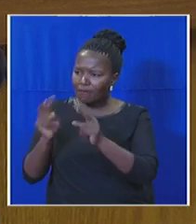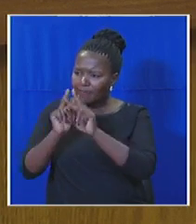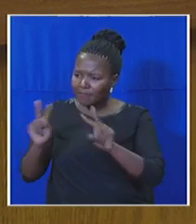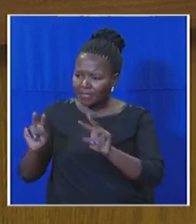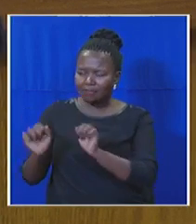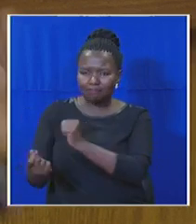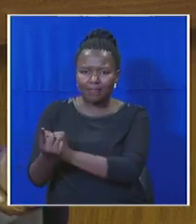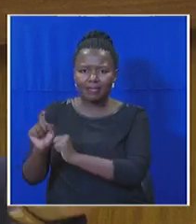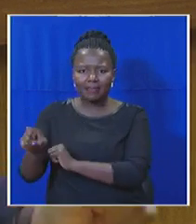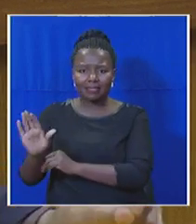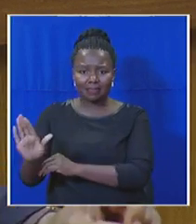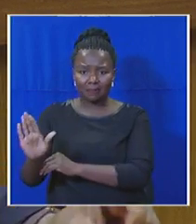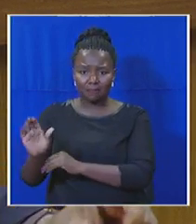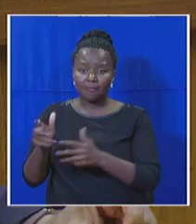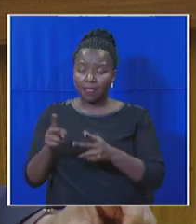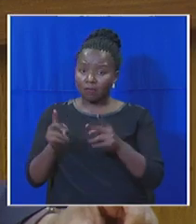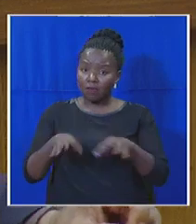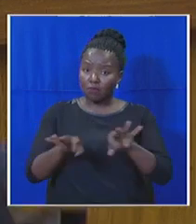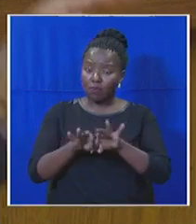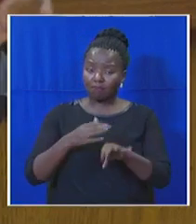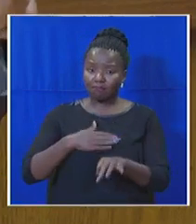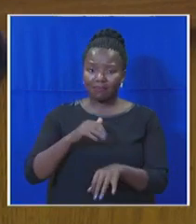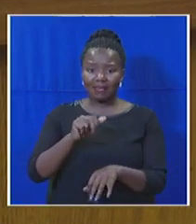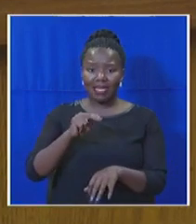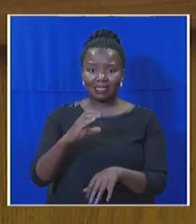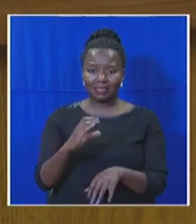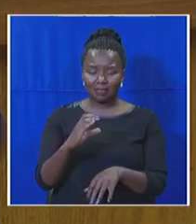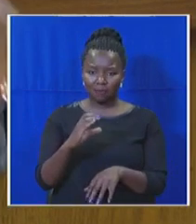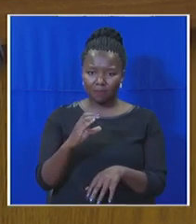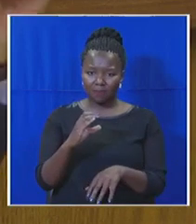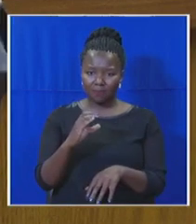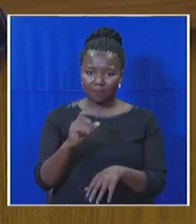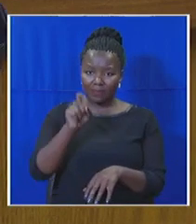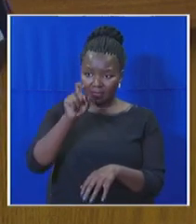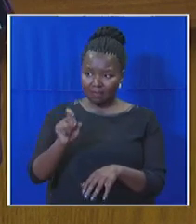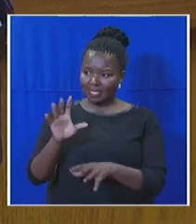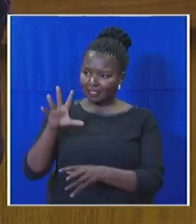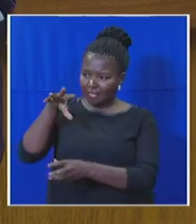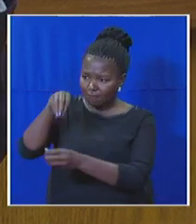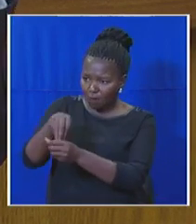is therefore very important for the ANC to